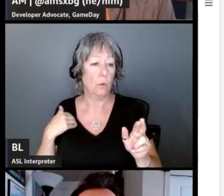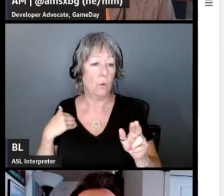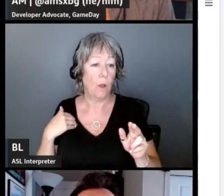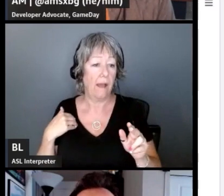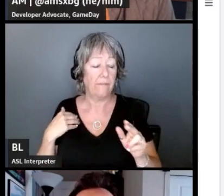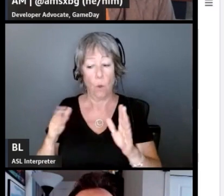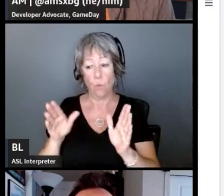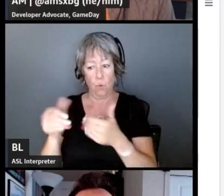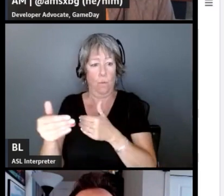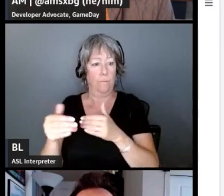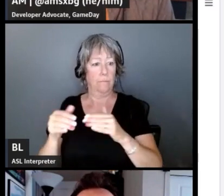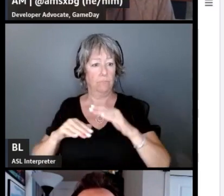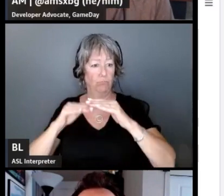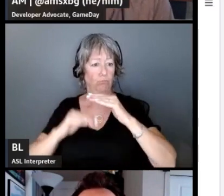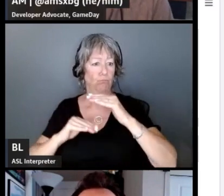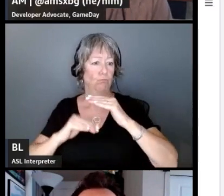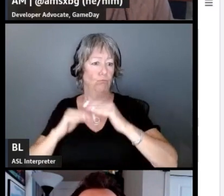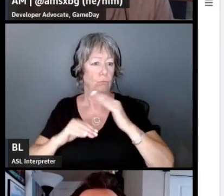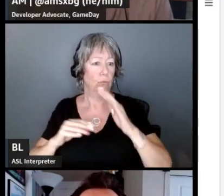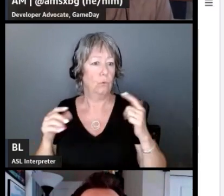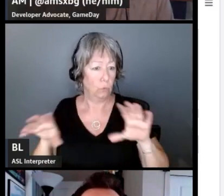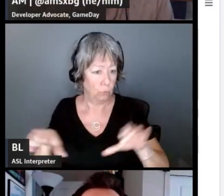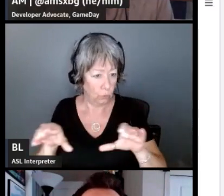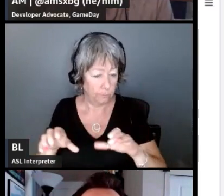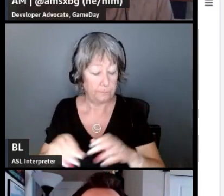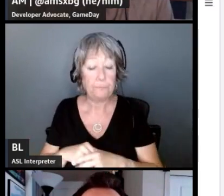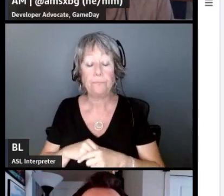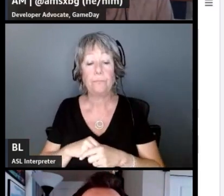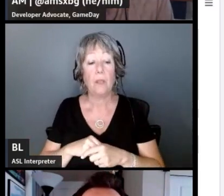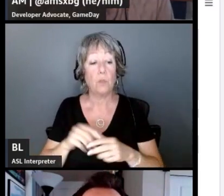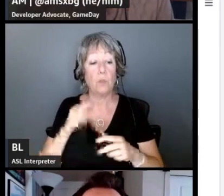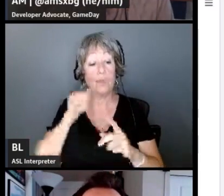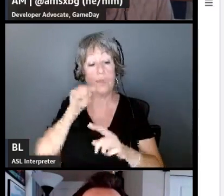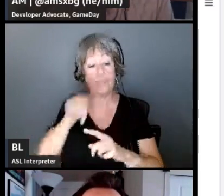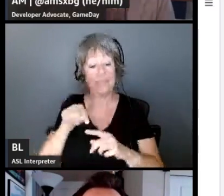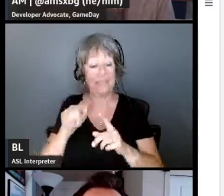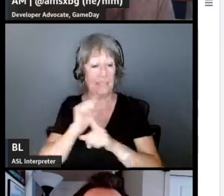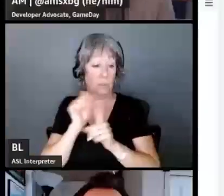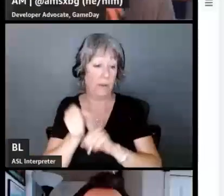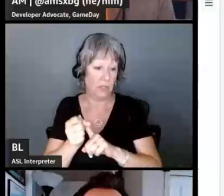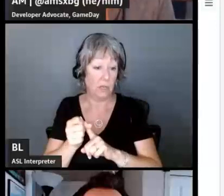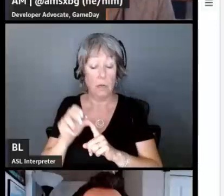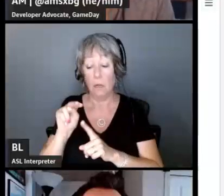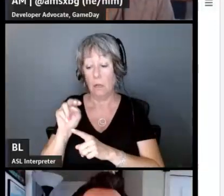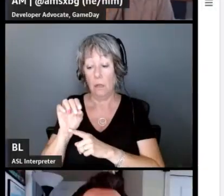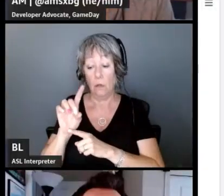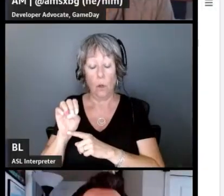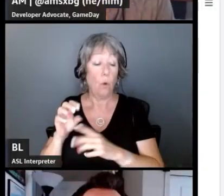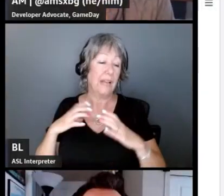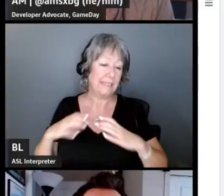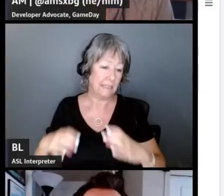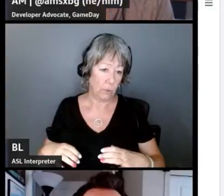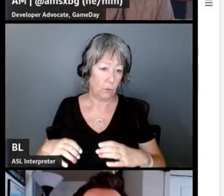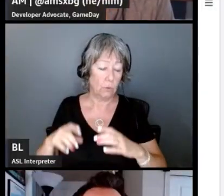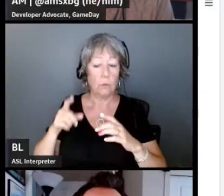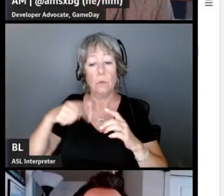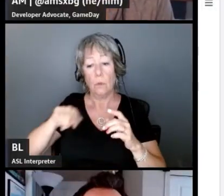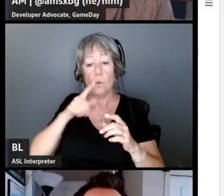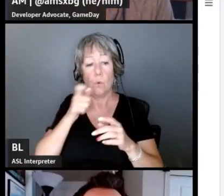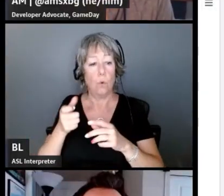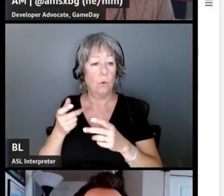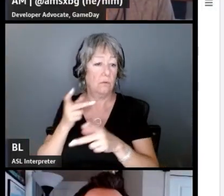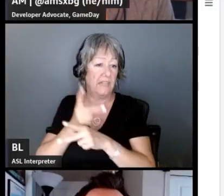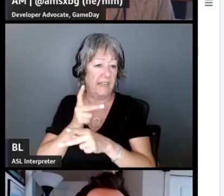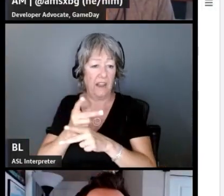room for that. So Right. in this particular case, clusters which are well configured, or customers who have taken care of all the